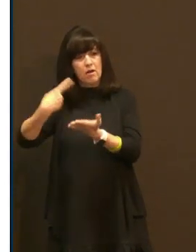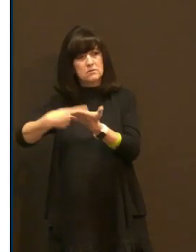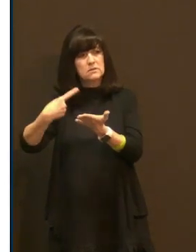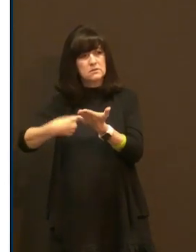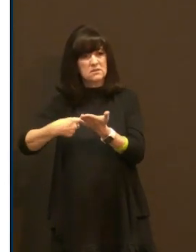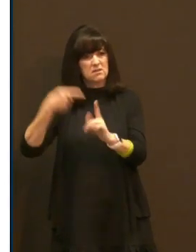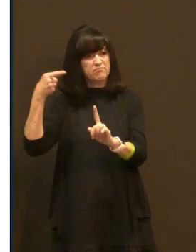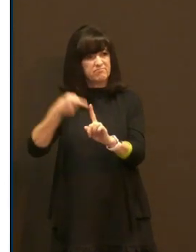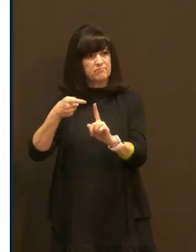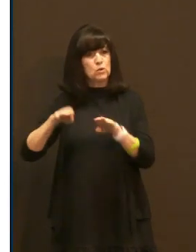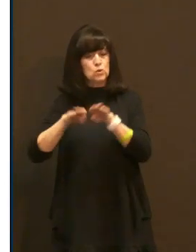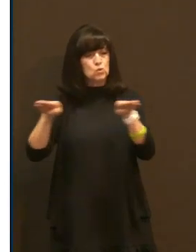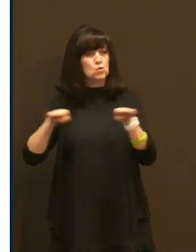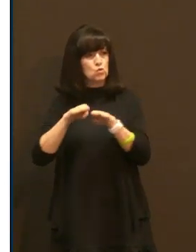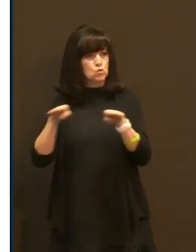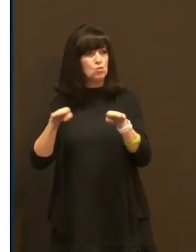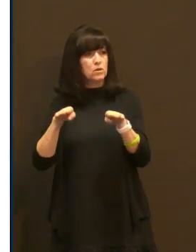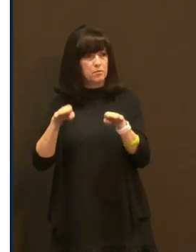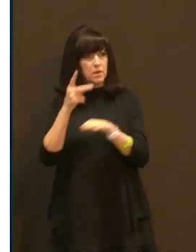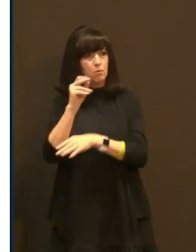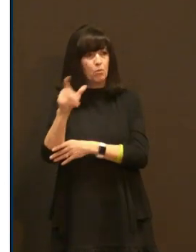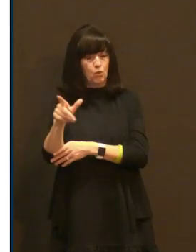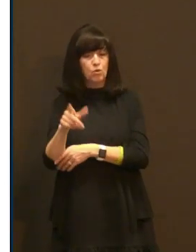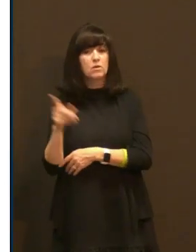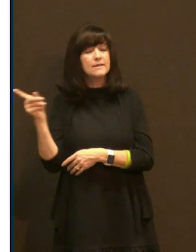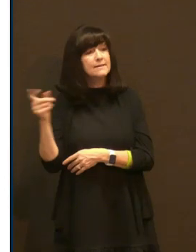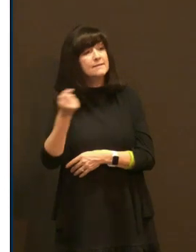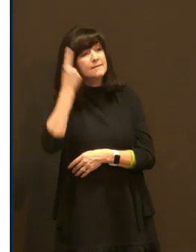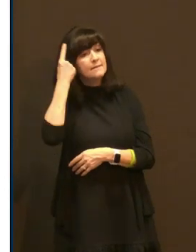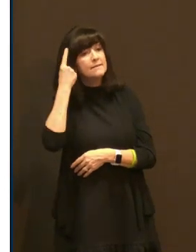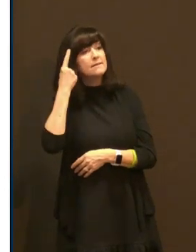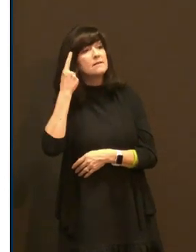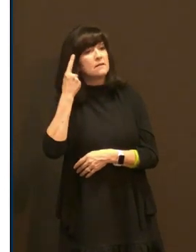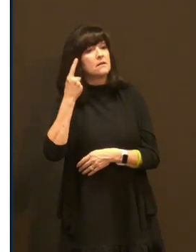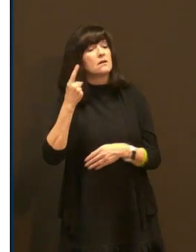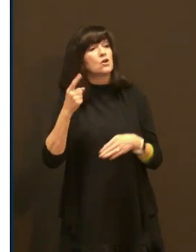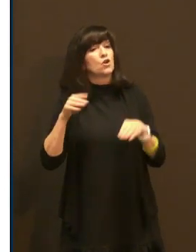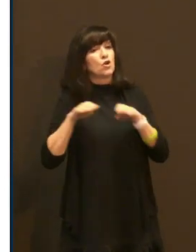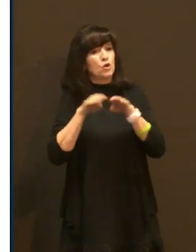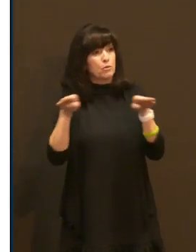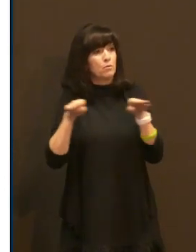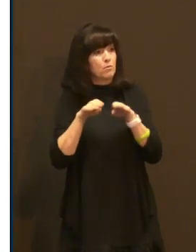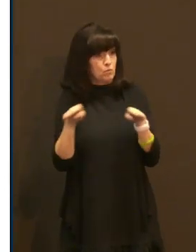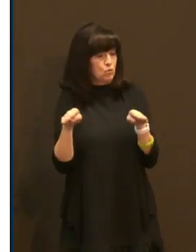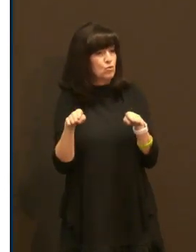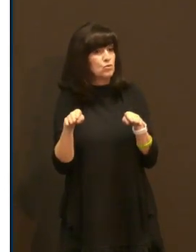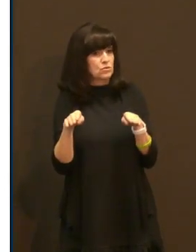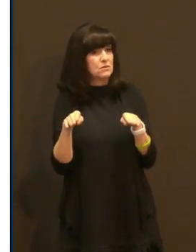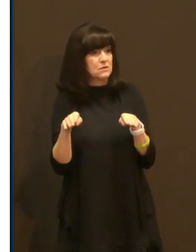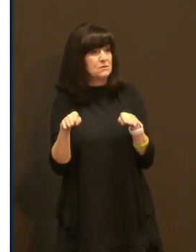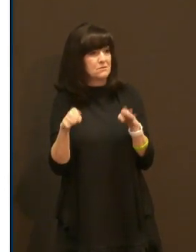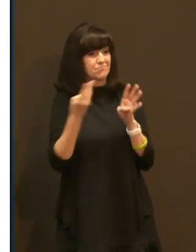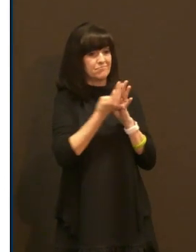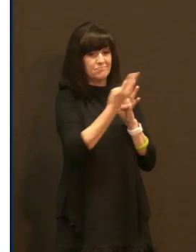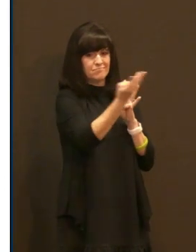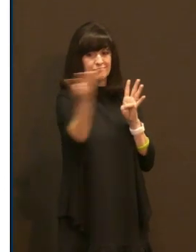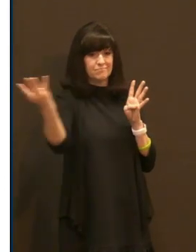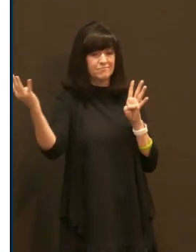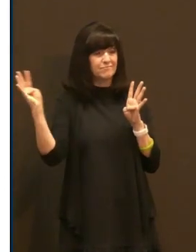discussions. Yeah, in regards to pools, because it's they're enclosed